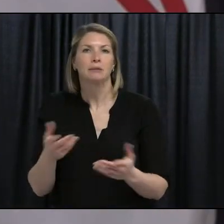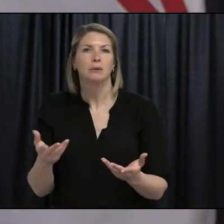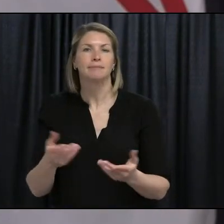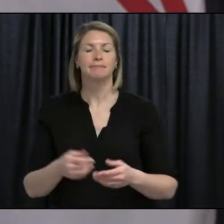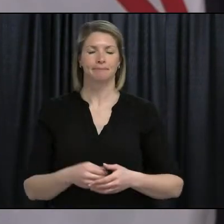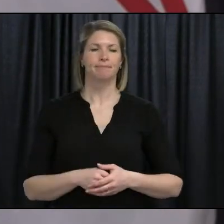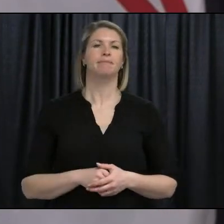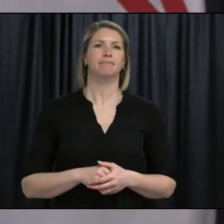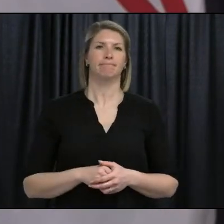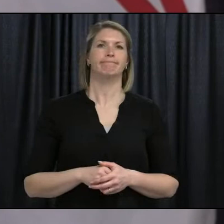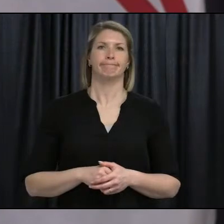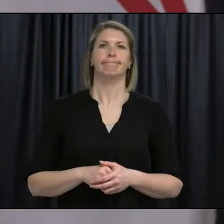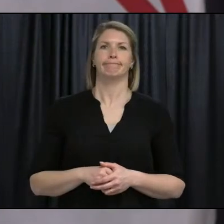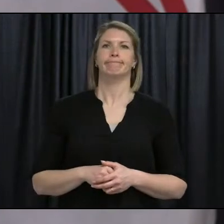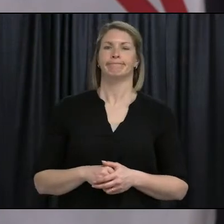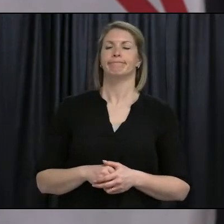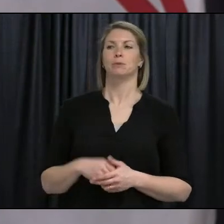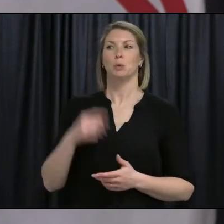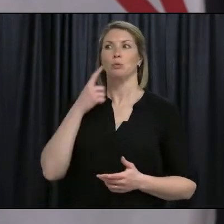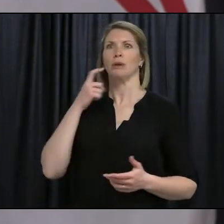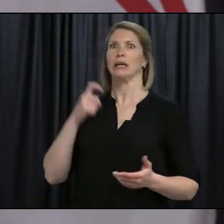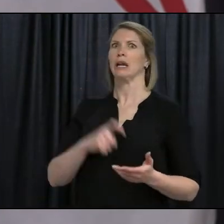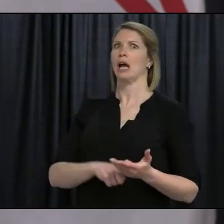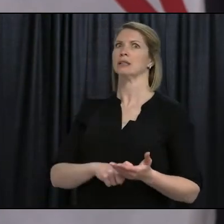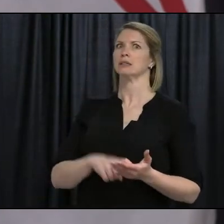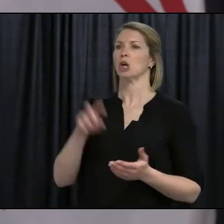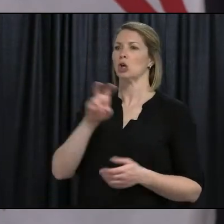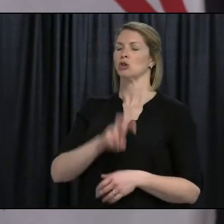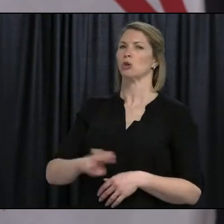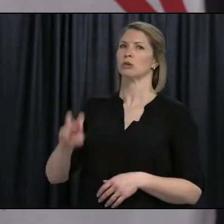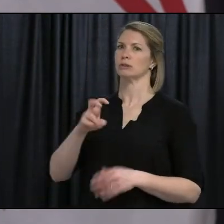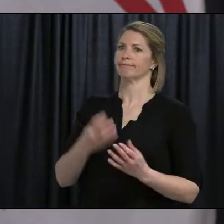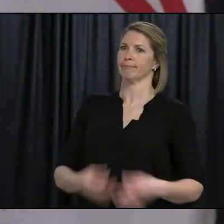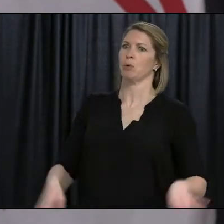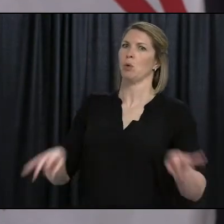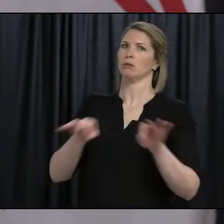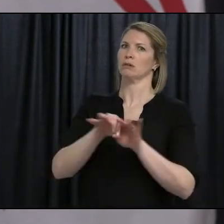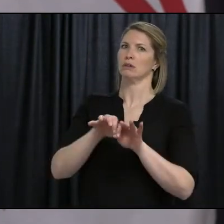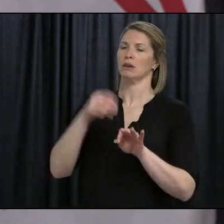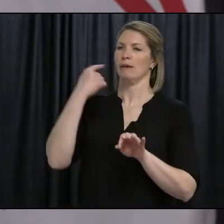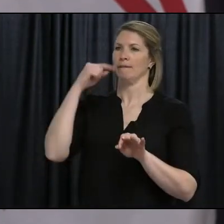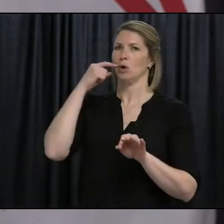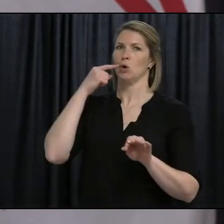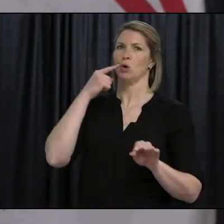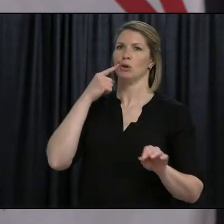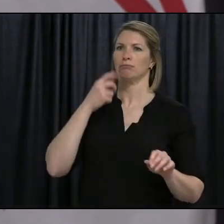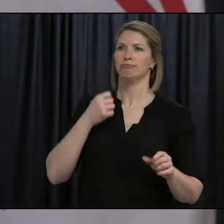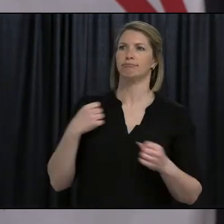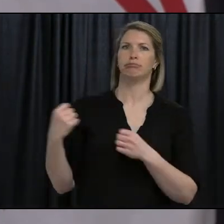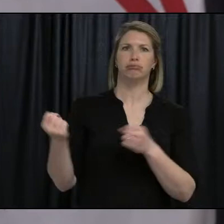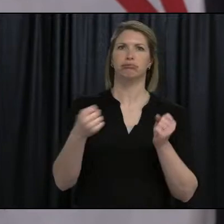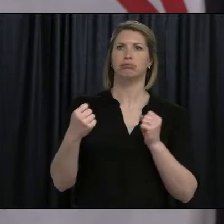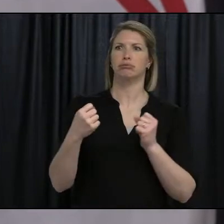important tourism is for our economy, and the tourism operators and the businesses surrounding tourism directly and indirectly are for